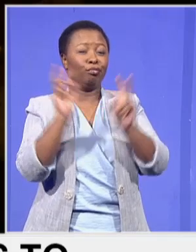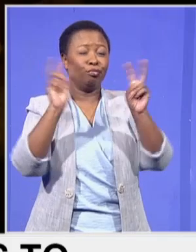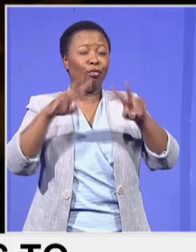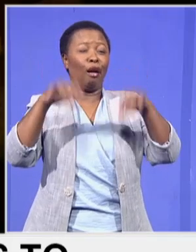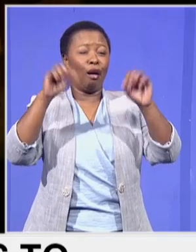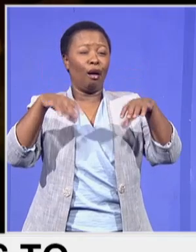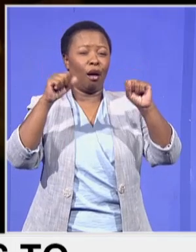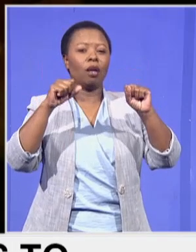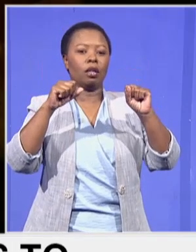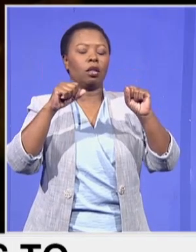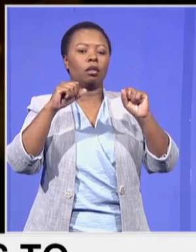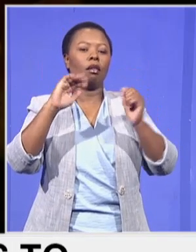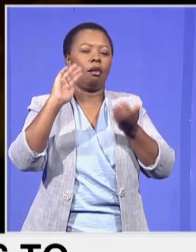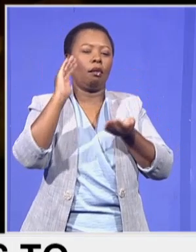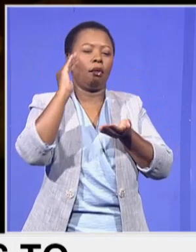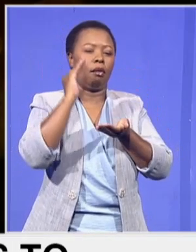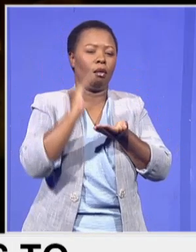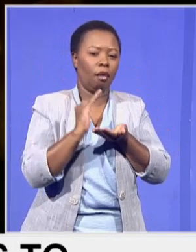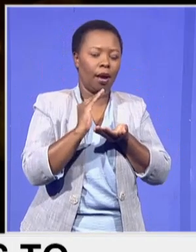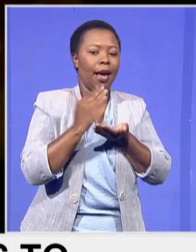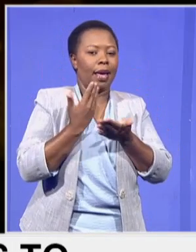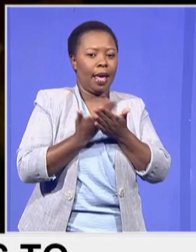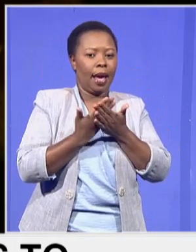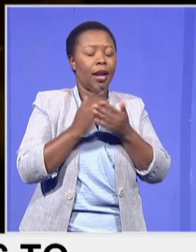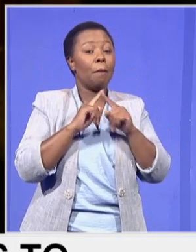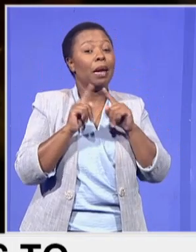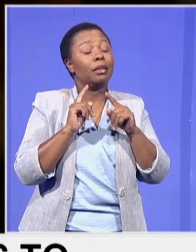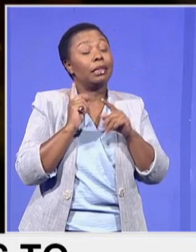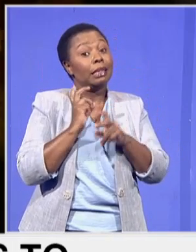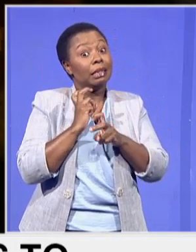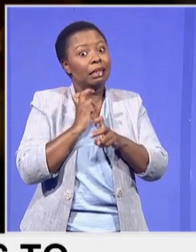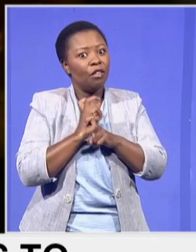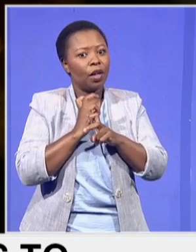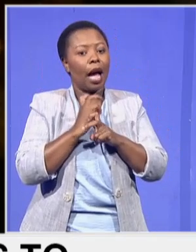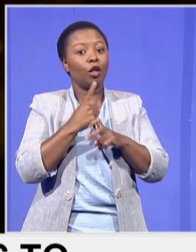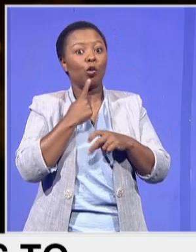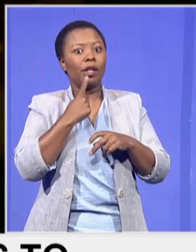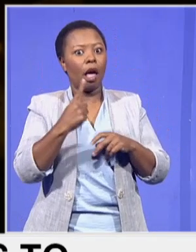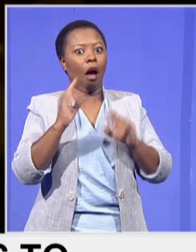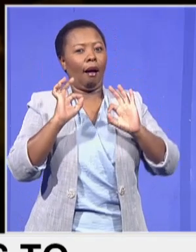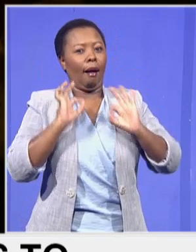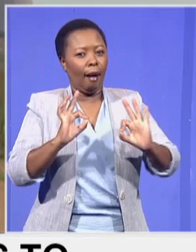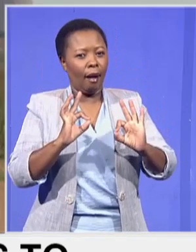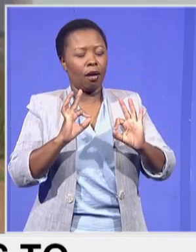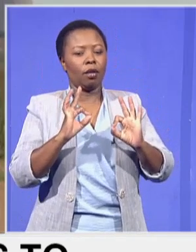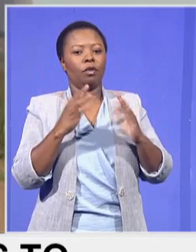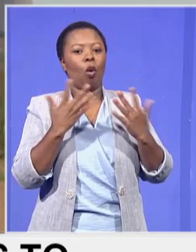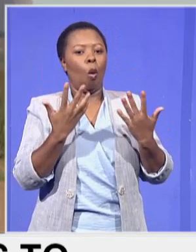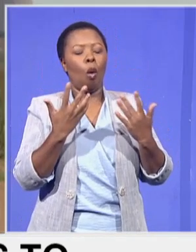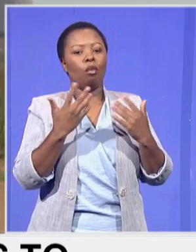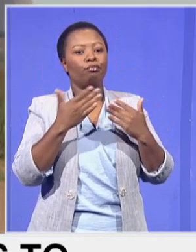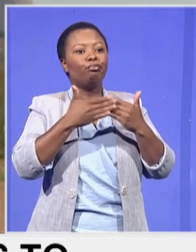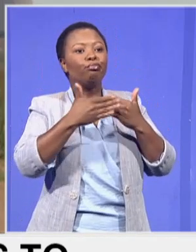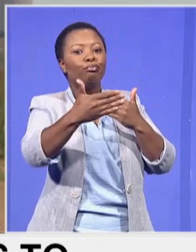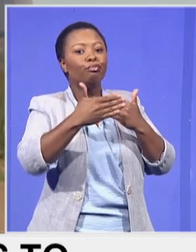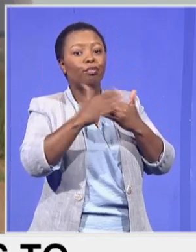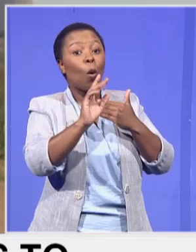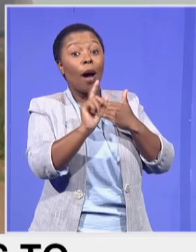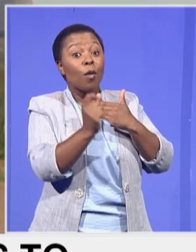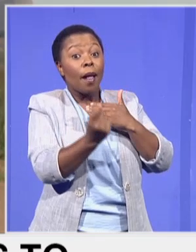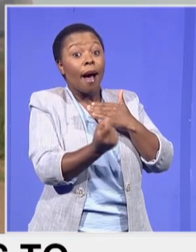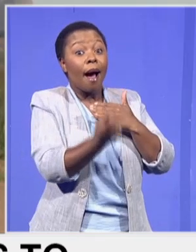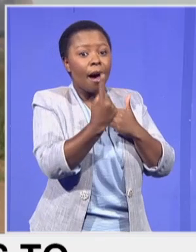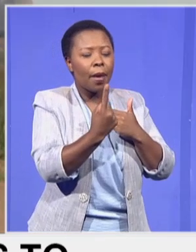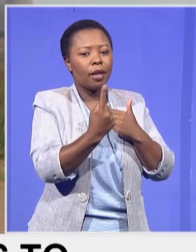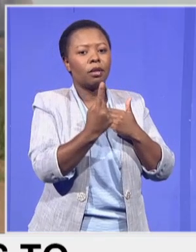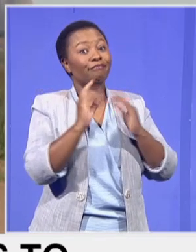very difficult to really forecast also, given the levels of unpredictability that we still have and